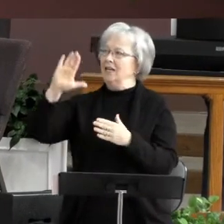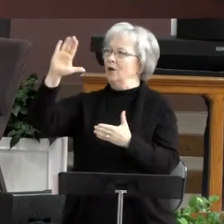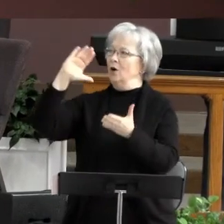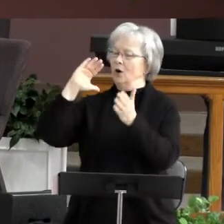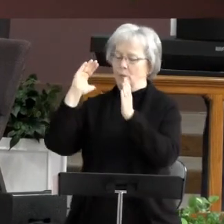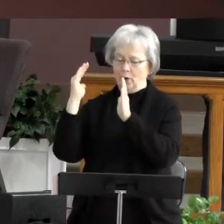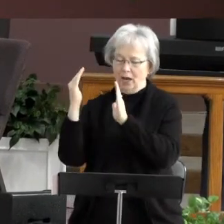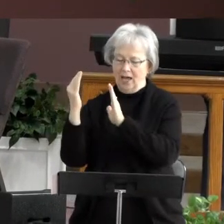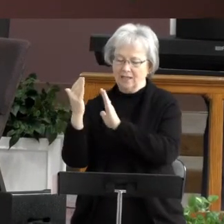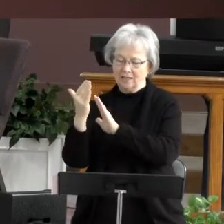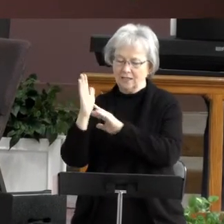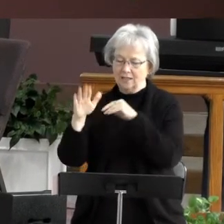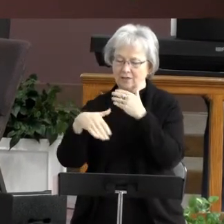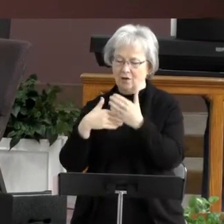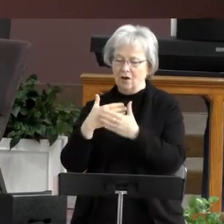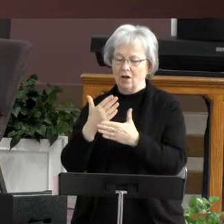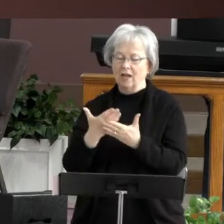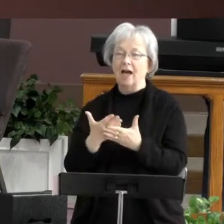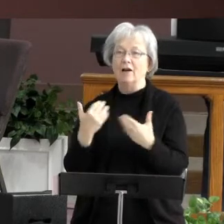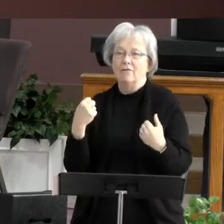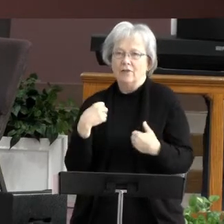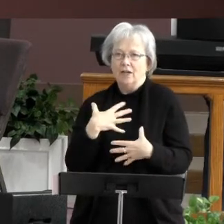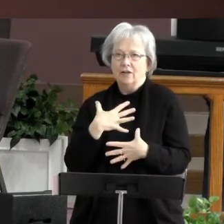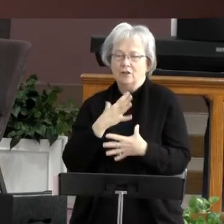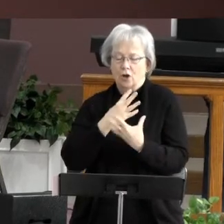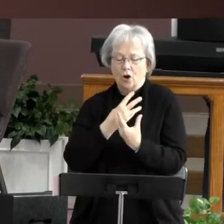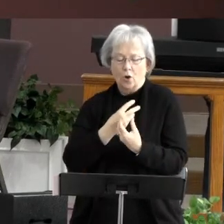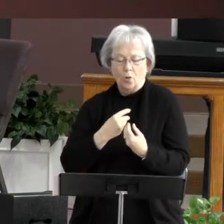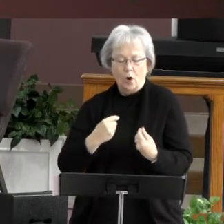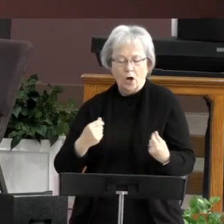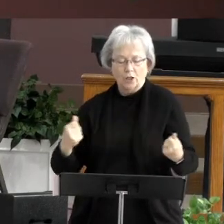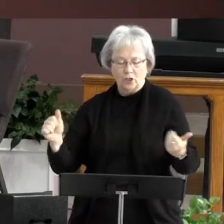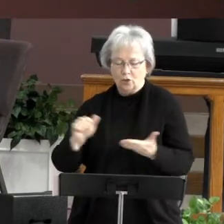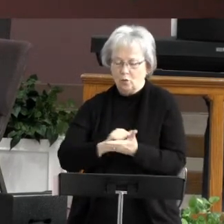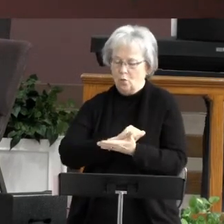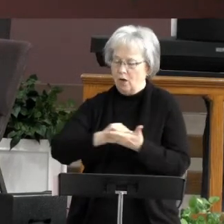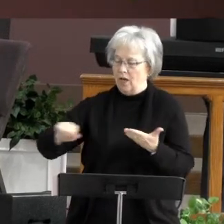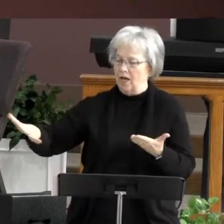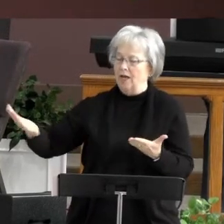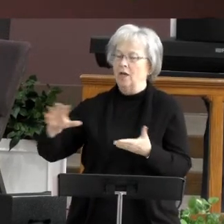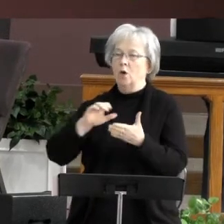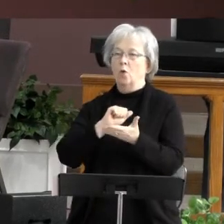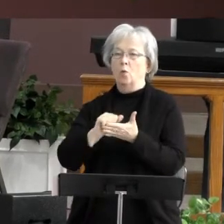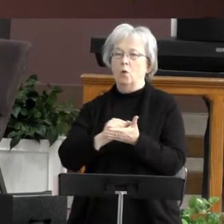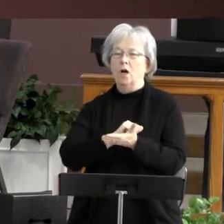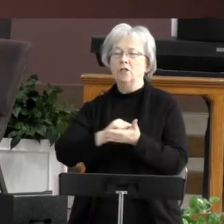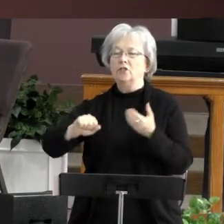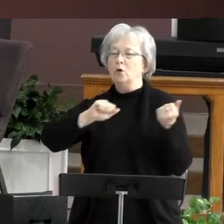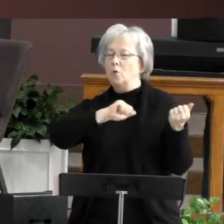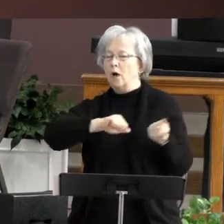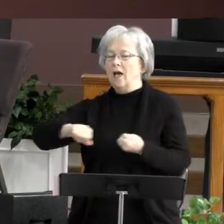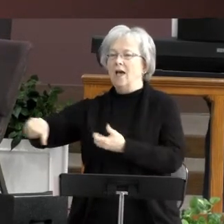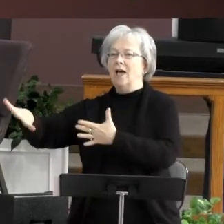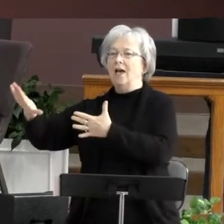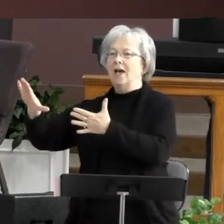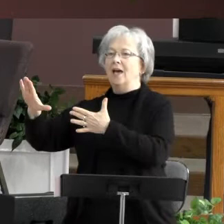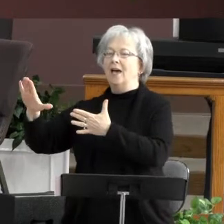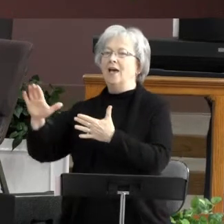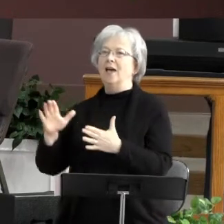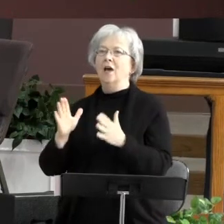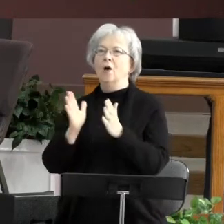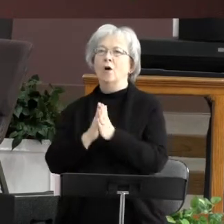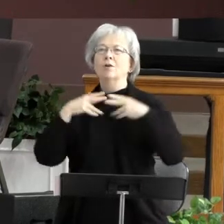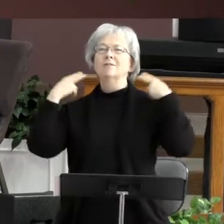In Your presence, all our fears are washed away, washed